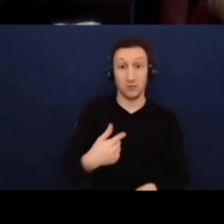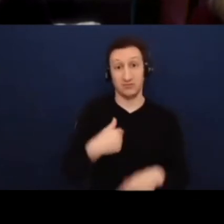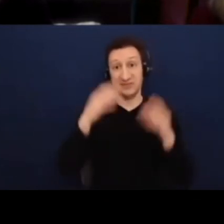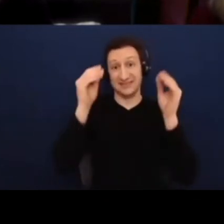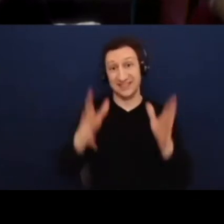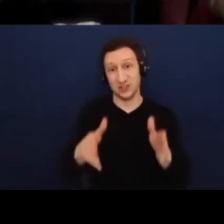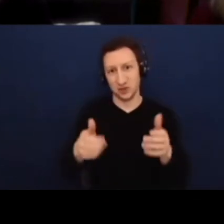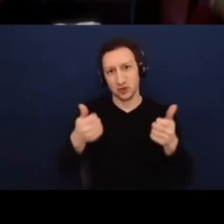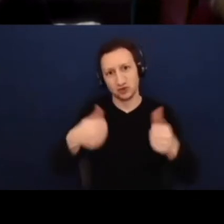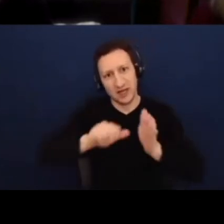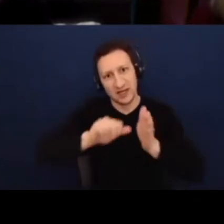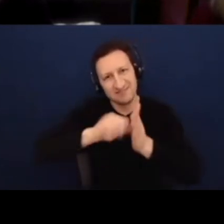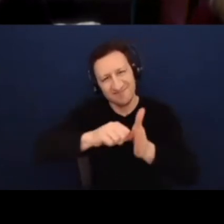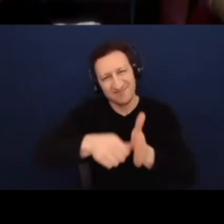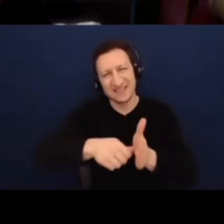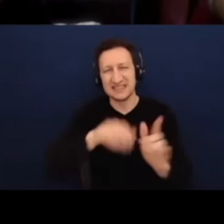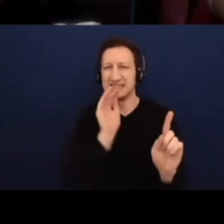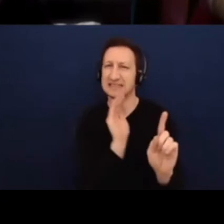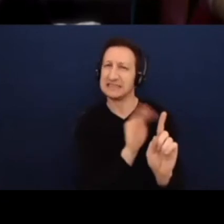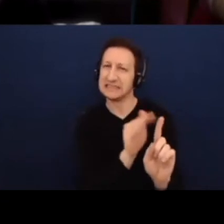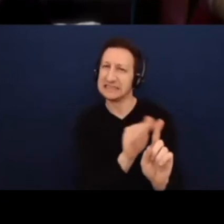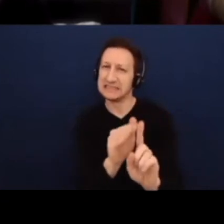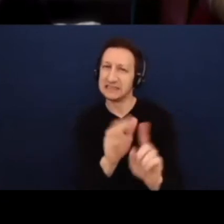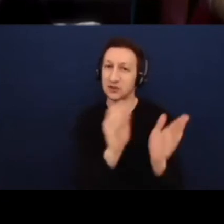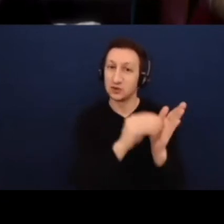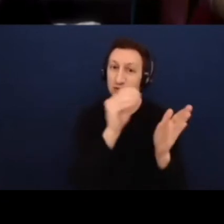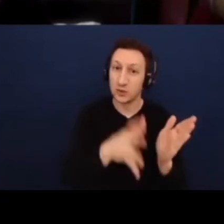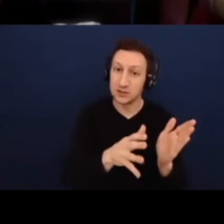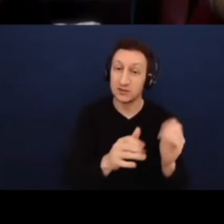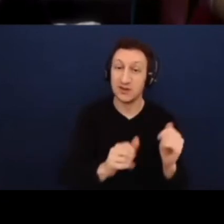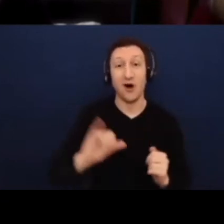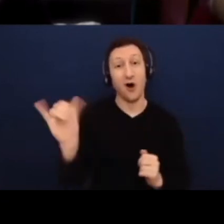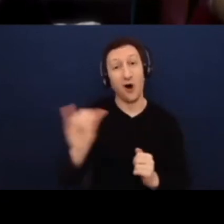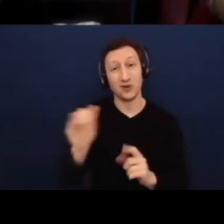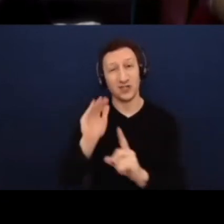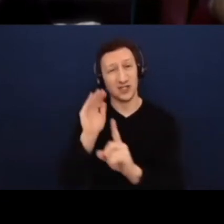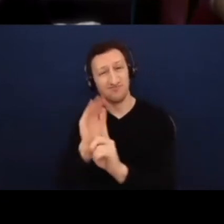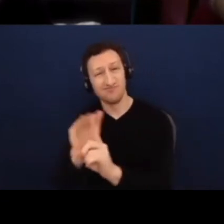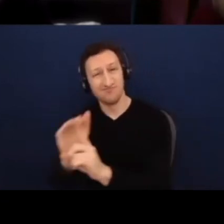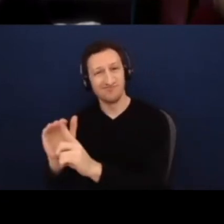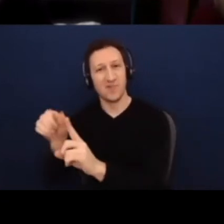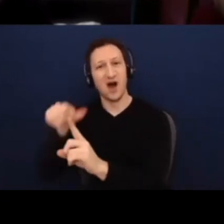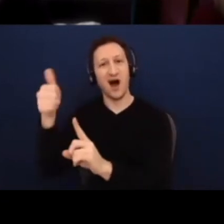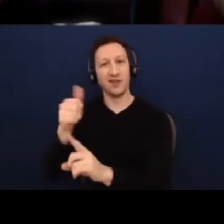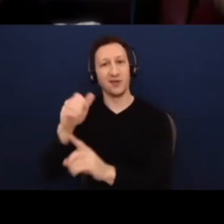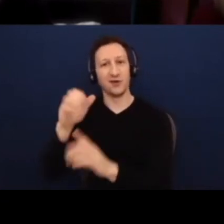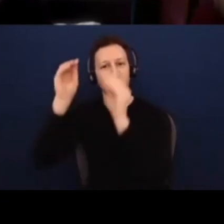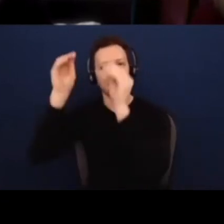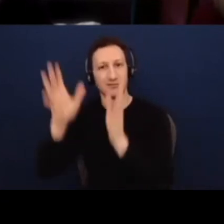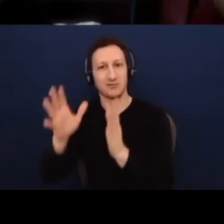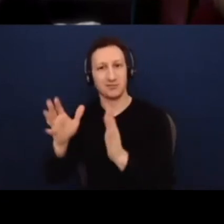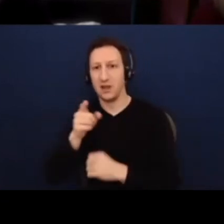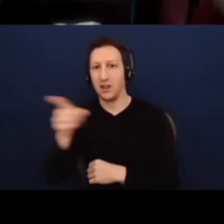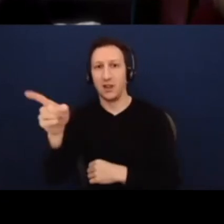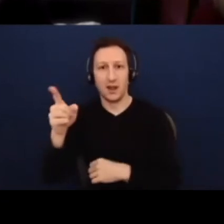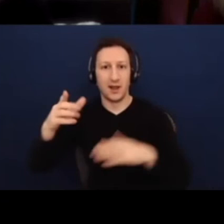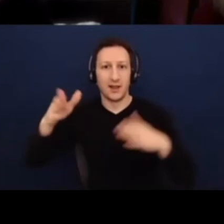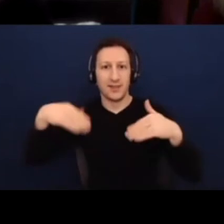only with students, but with other faculty members who don't see it that way or haven't had a chance to see it that way